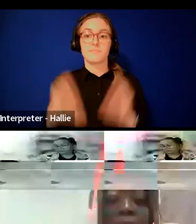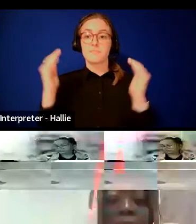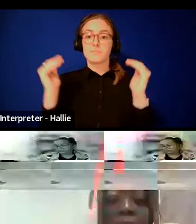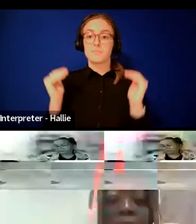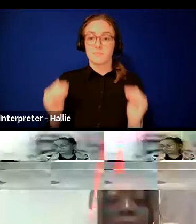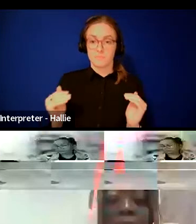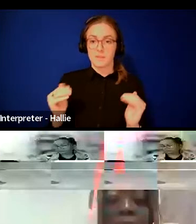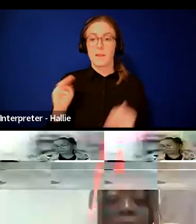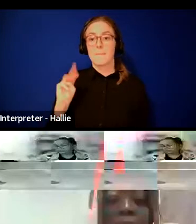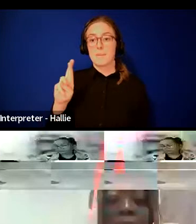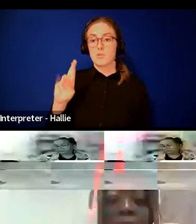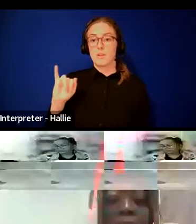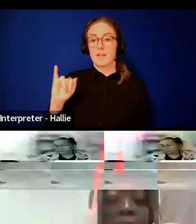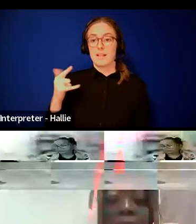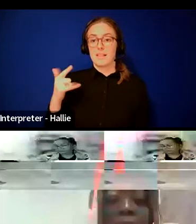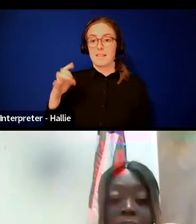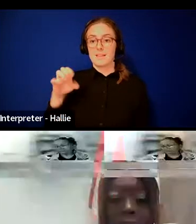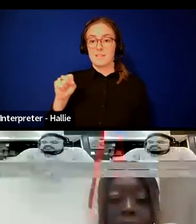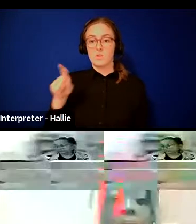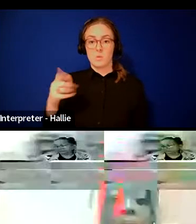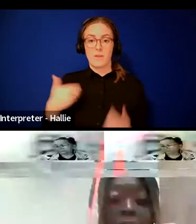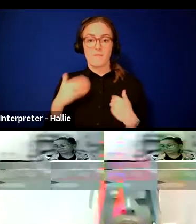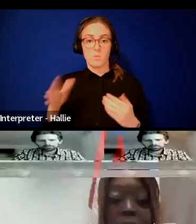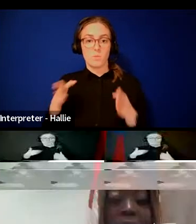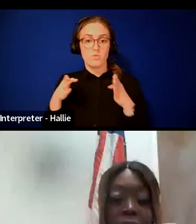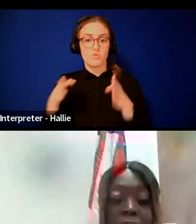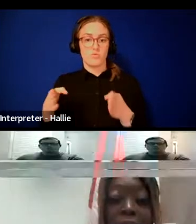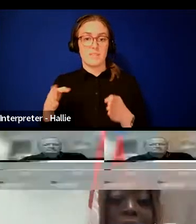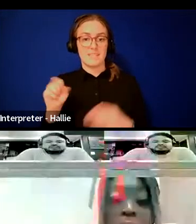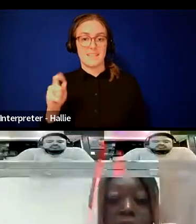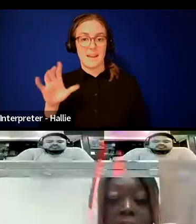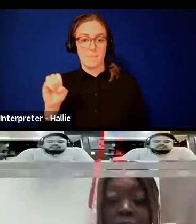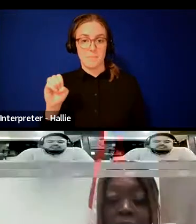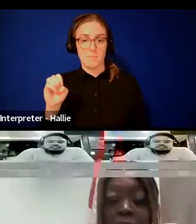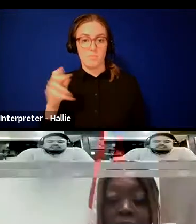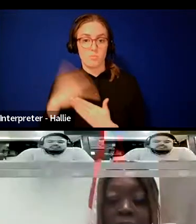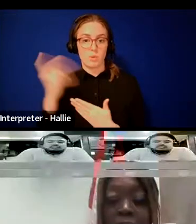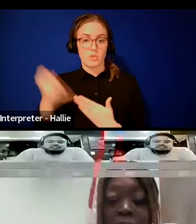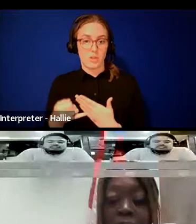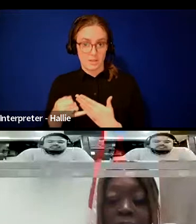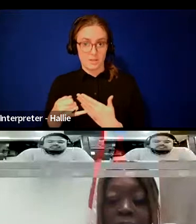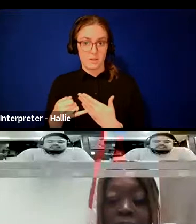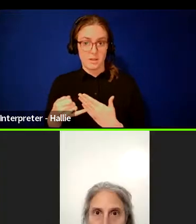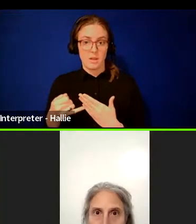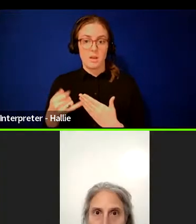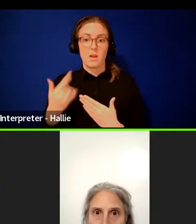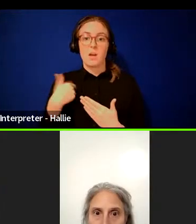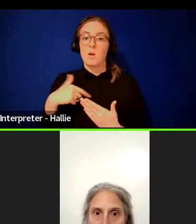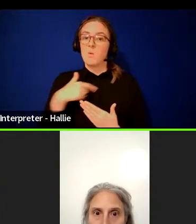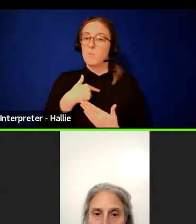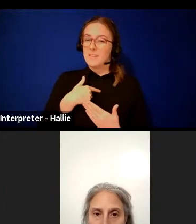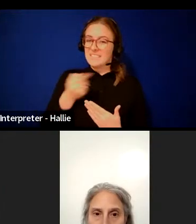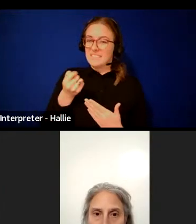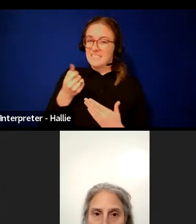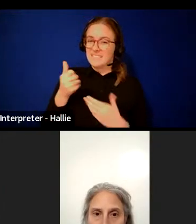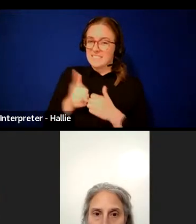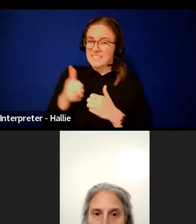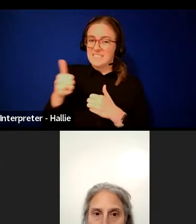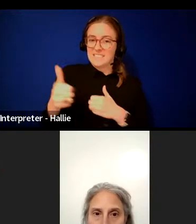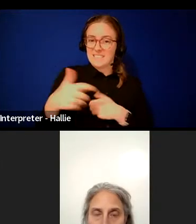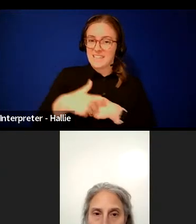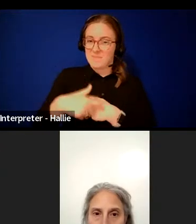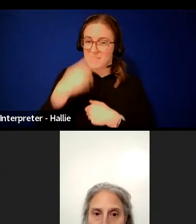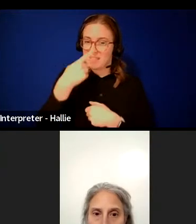Mr. Iglesias, you had your streetscape project. We are fairly past time, so if you can